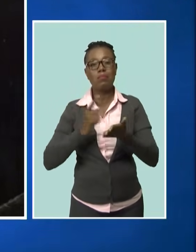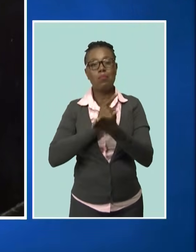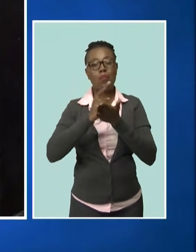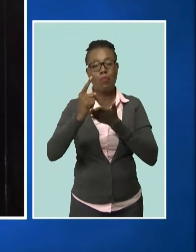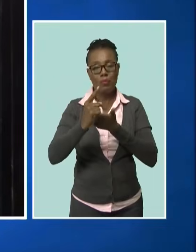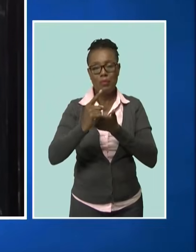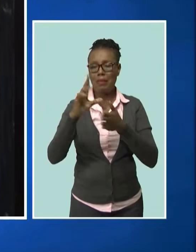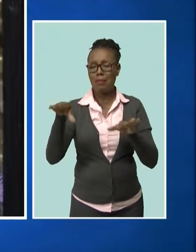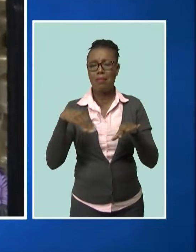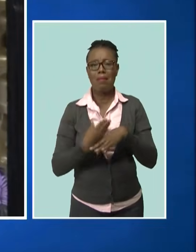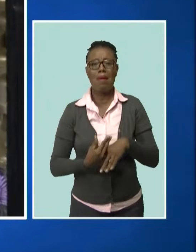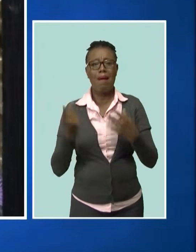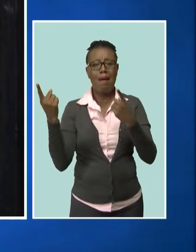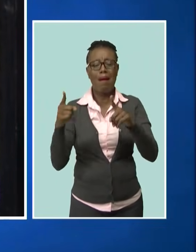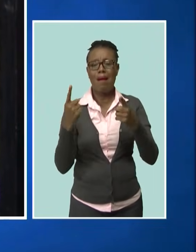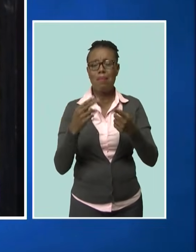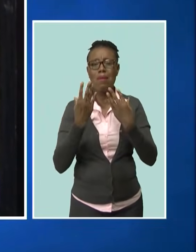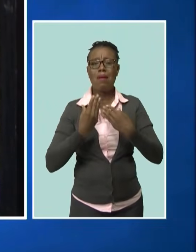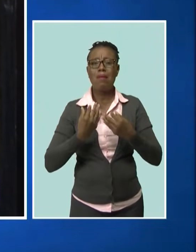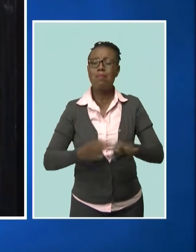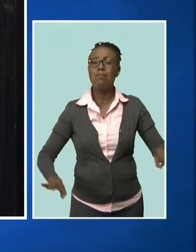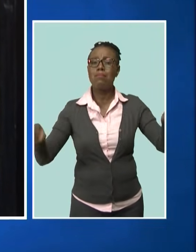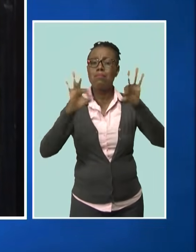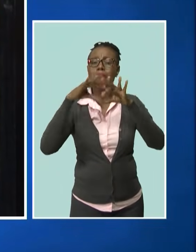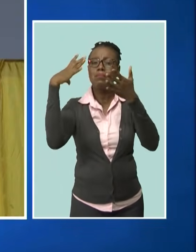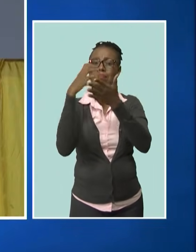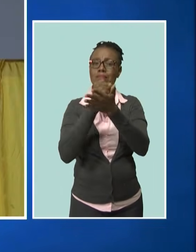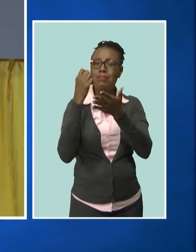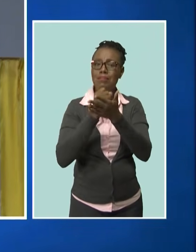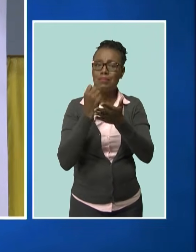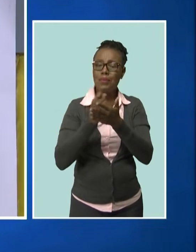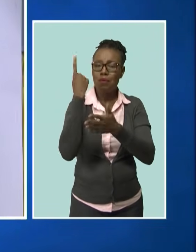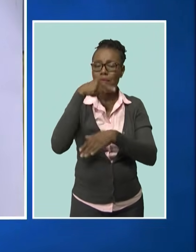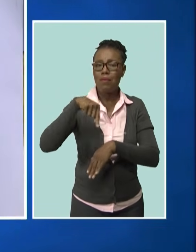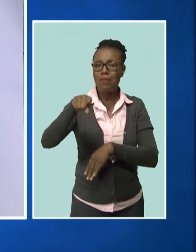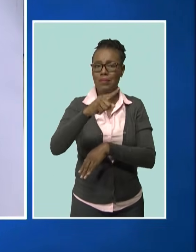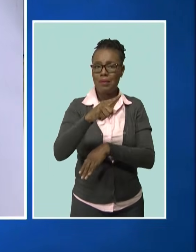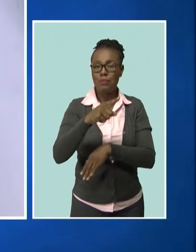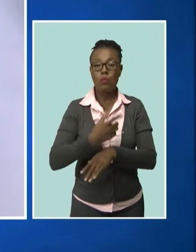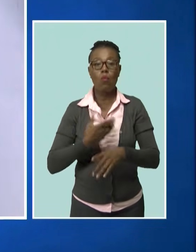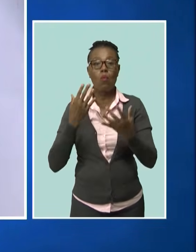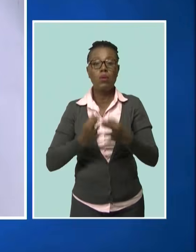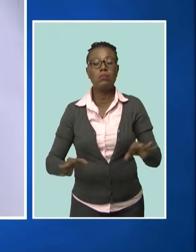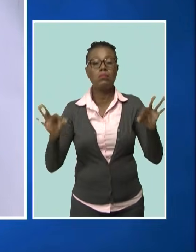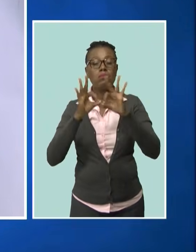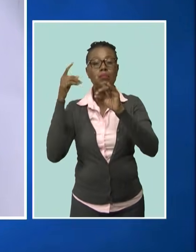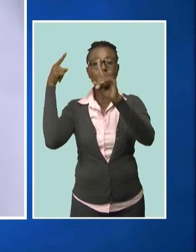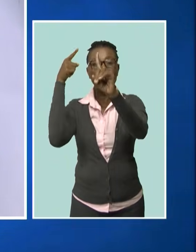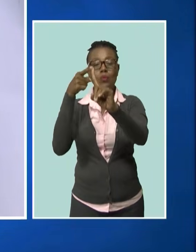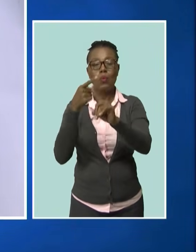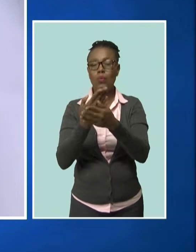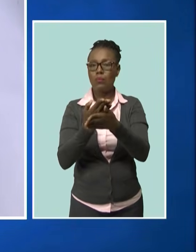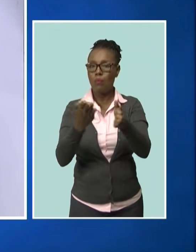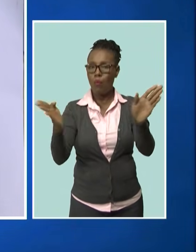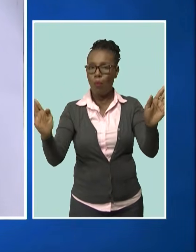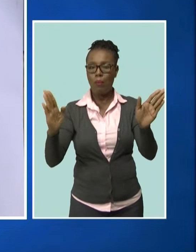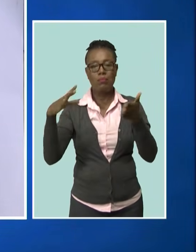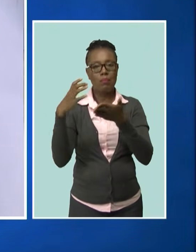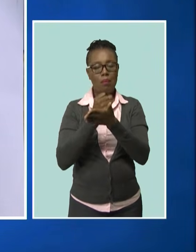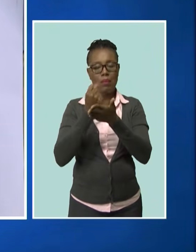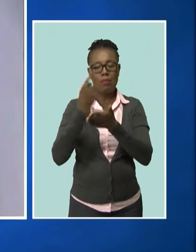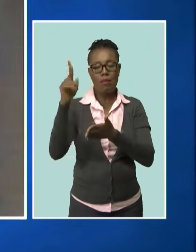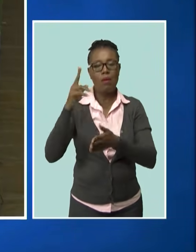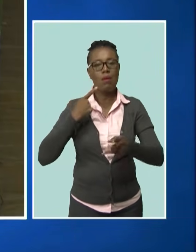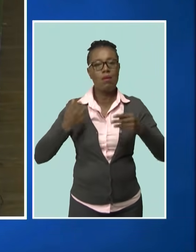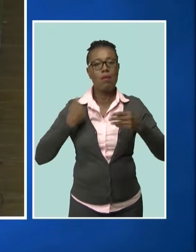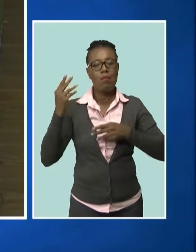provides valuable market opportunities for the YES cohorts. One of the core goals of the event was to open doors for the young